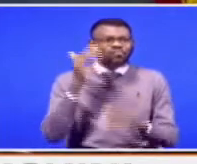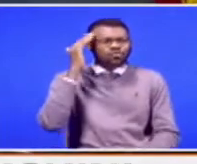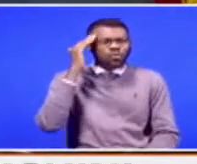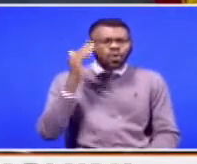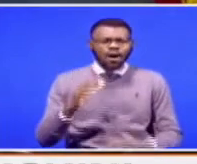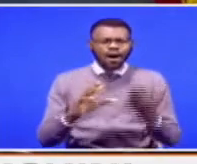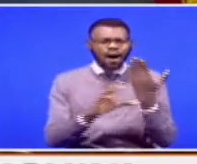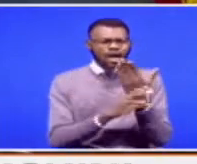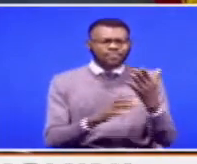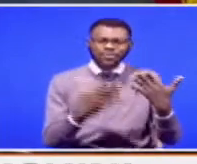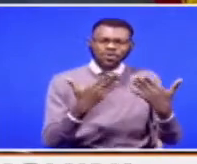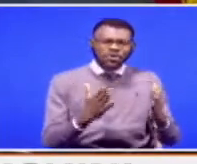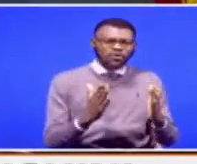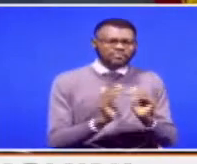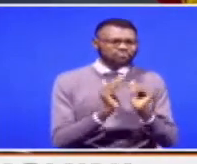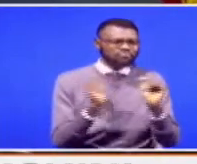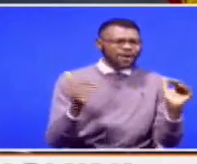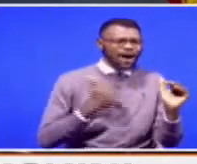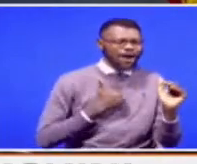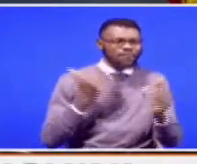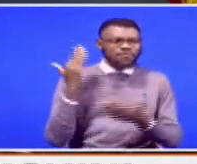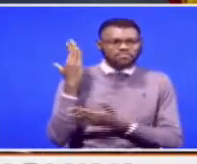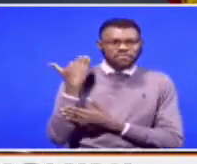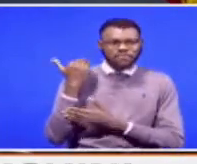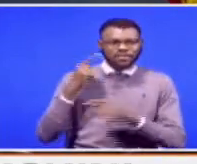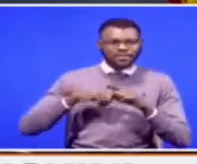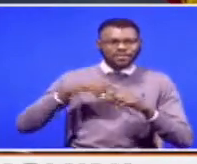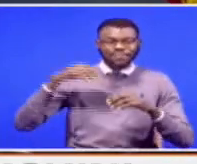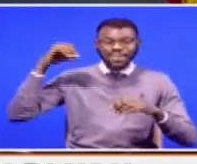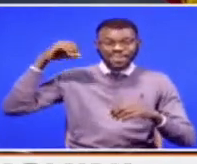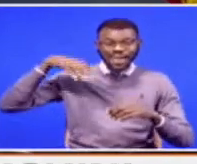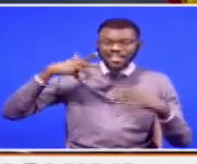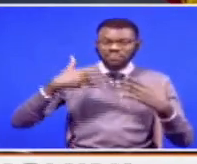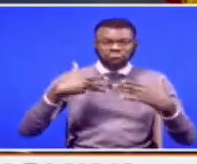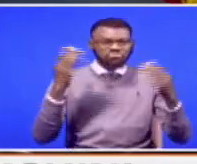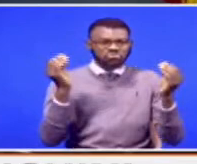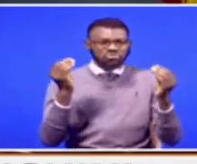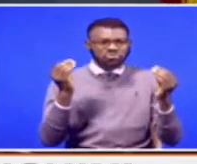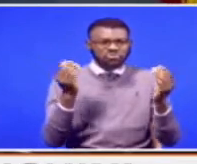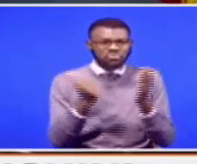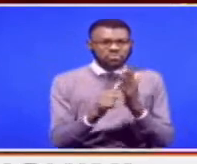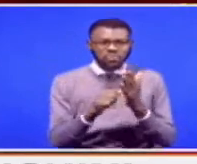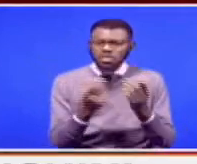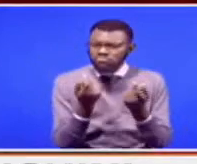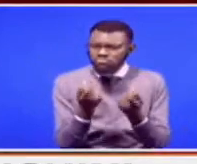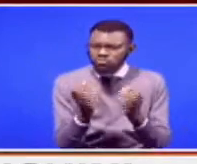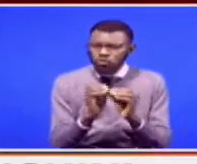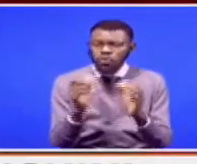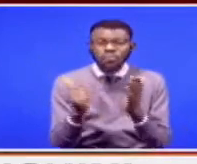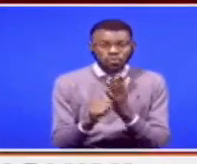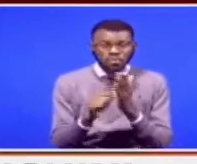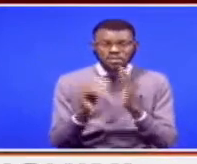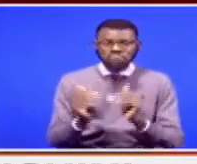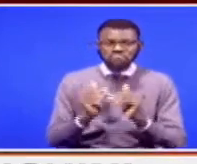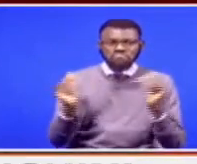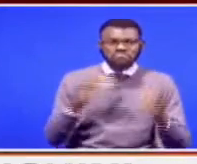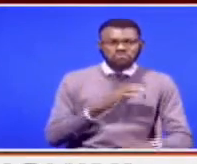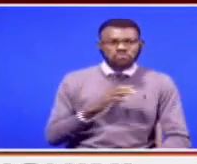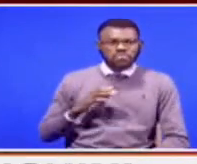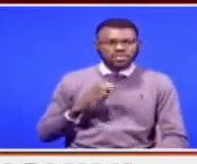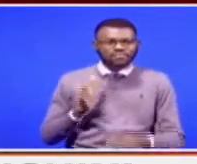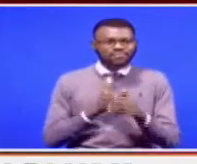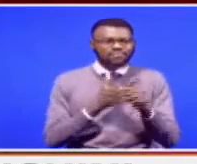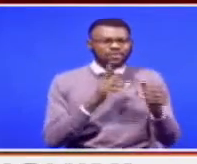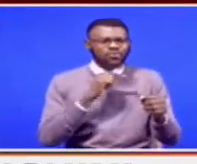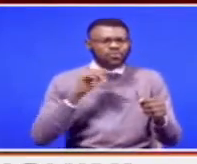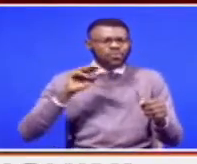country really underwent over that not just a minor incident but a major incident. Kamati hii inayoongozwa na mbunge wa